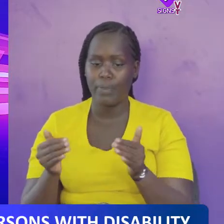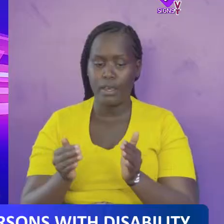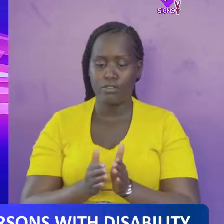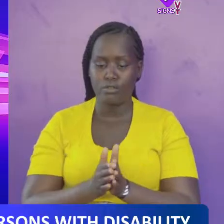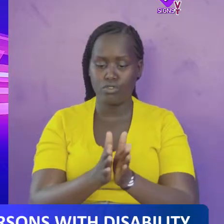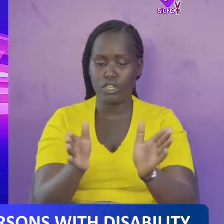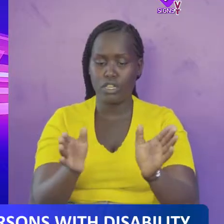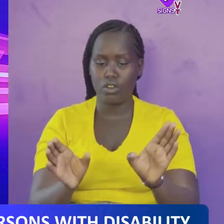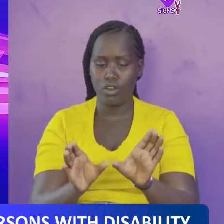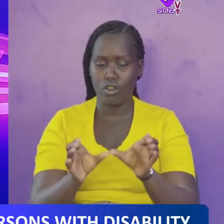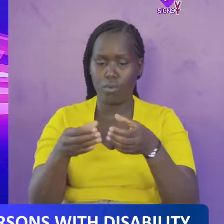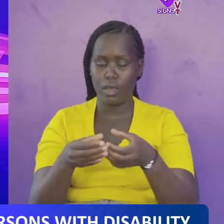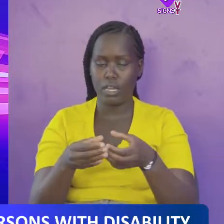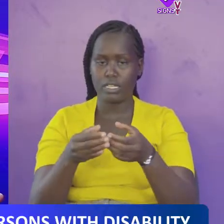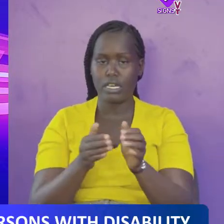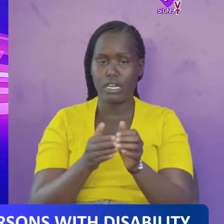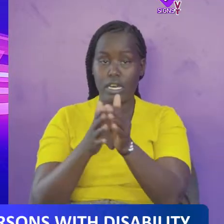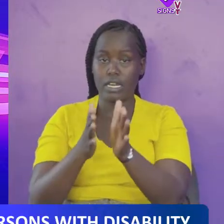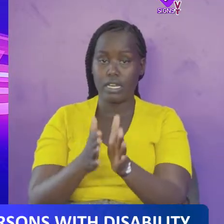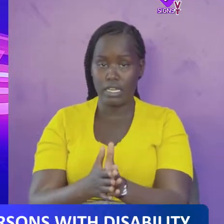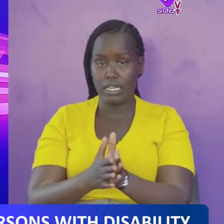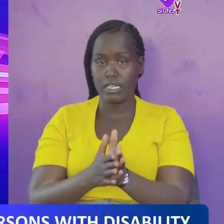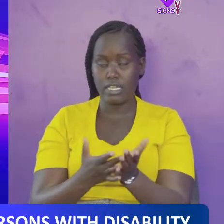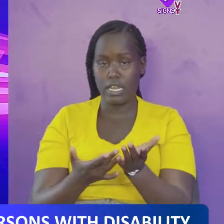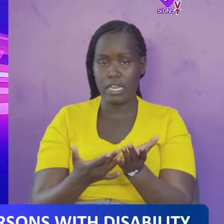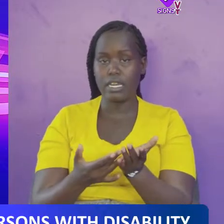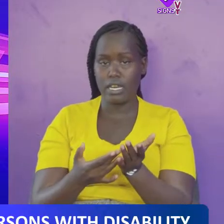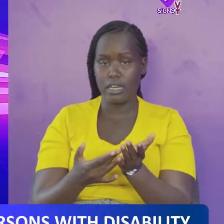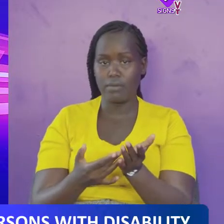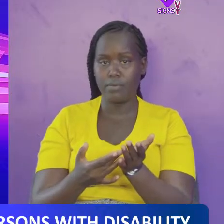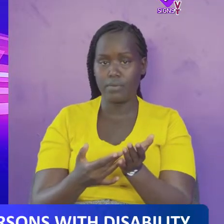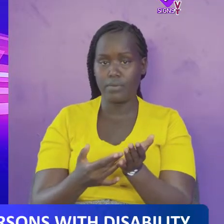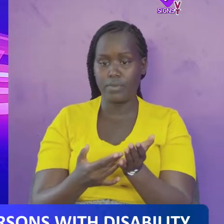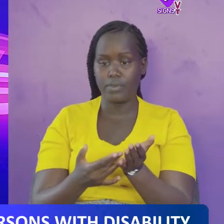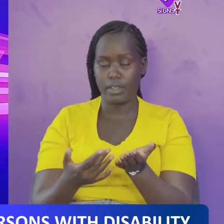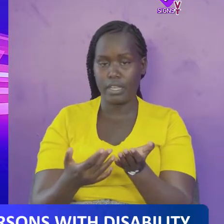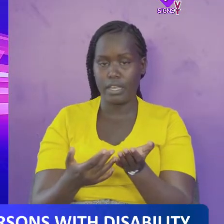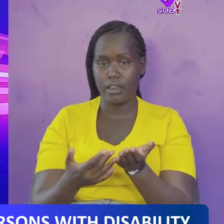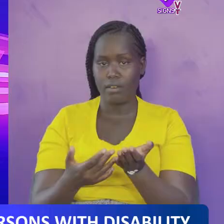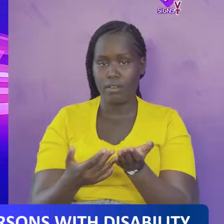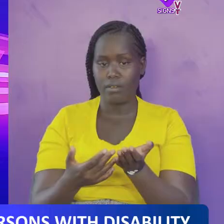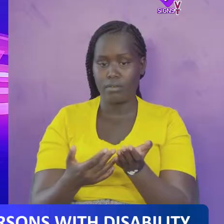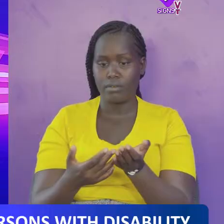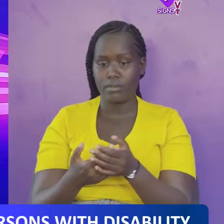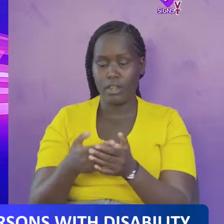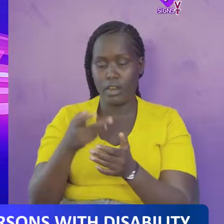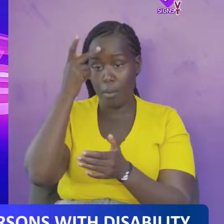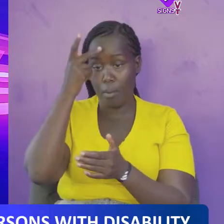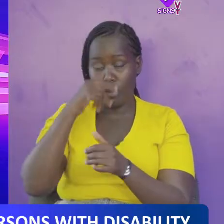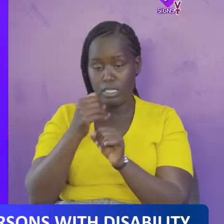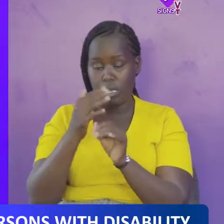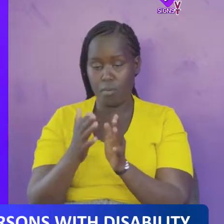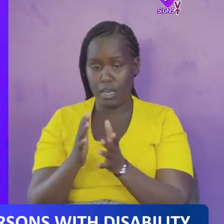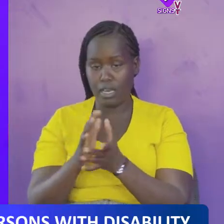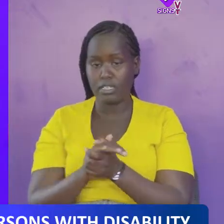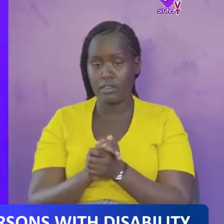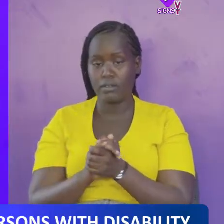the leaders and policymakers as you celebrate the International Day of Persons with Disabilities? Well, the